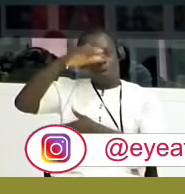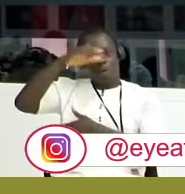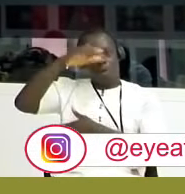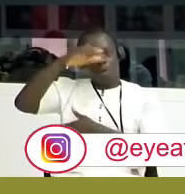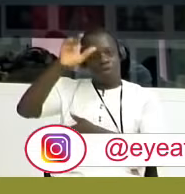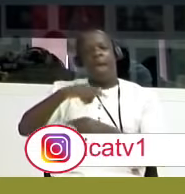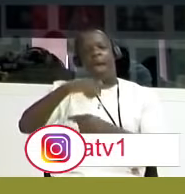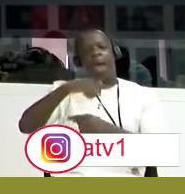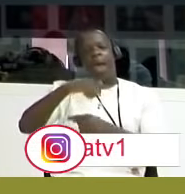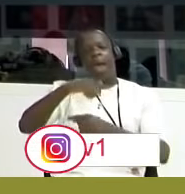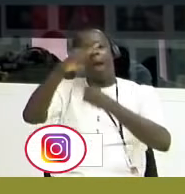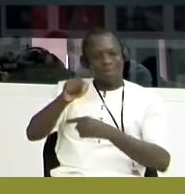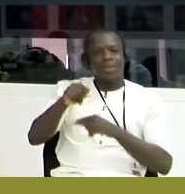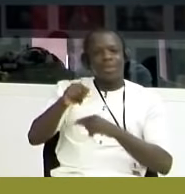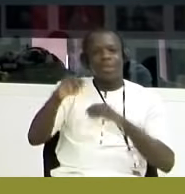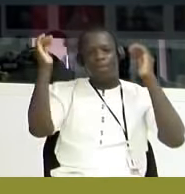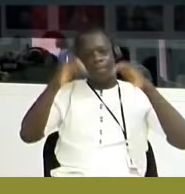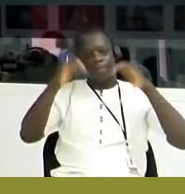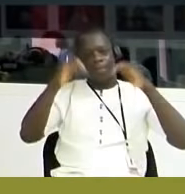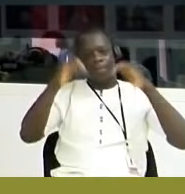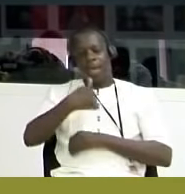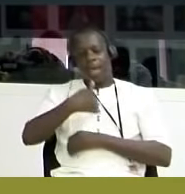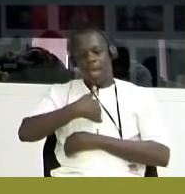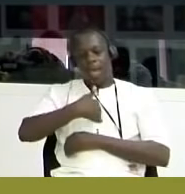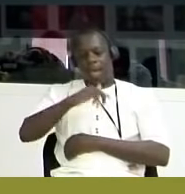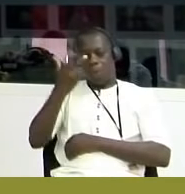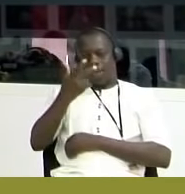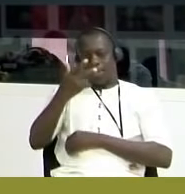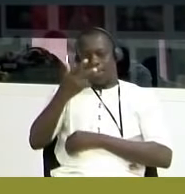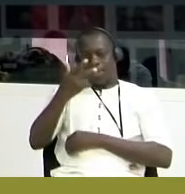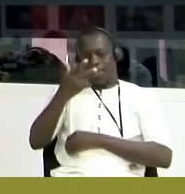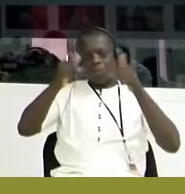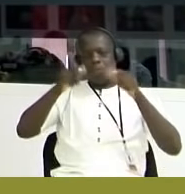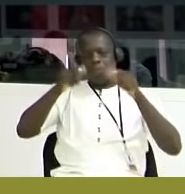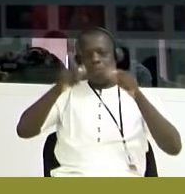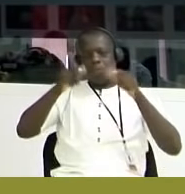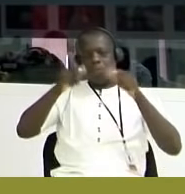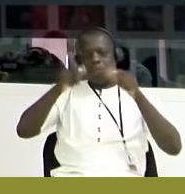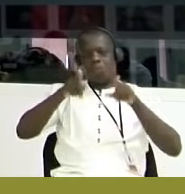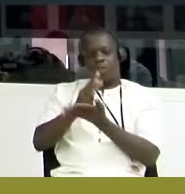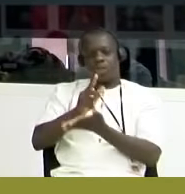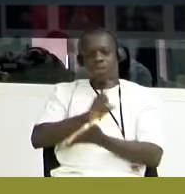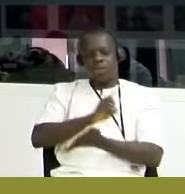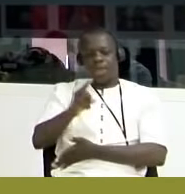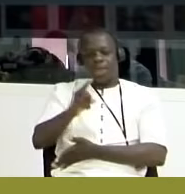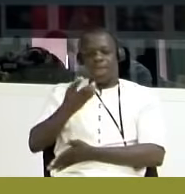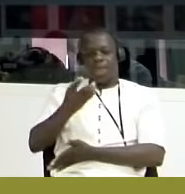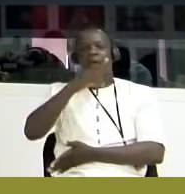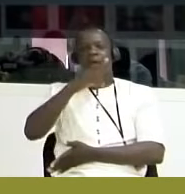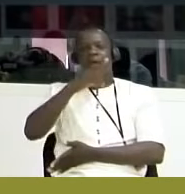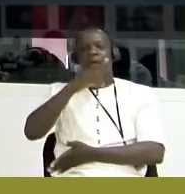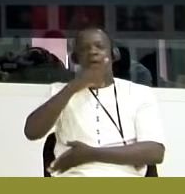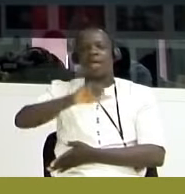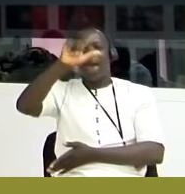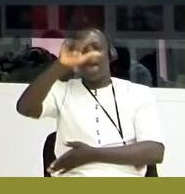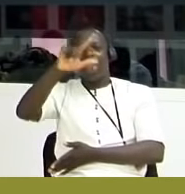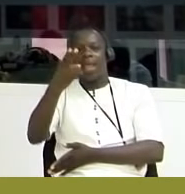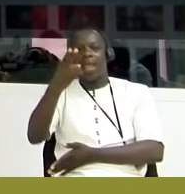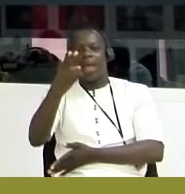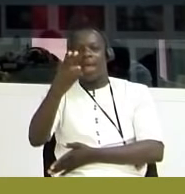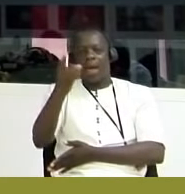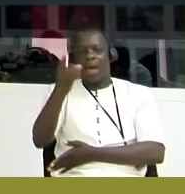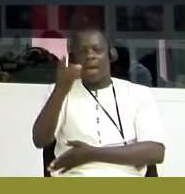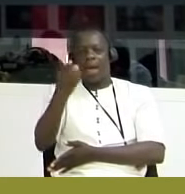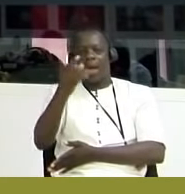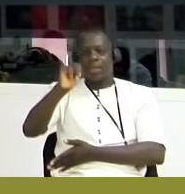Mm-hmm. So I'll start with witness we had, Mr. Alhaji Estabo. Mm-hmm. And this is what he had to say